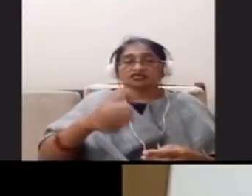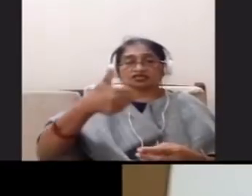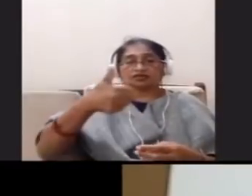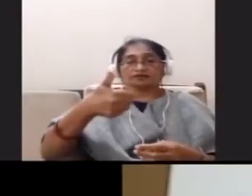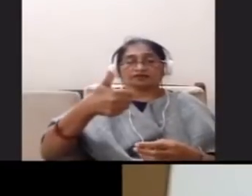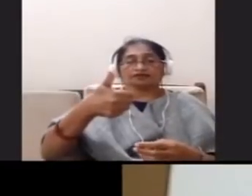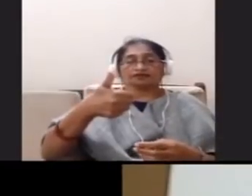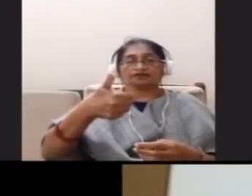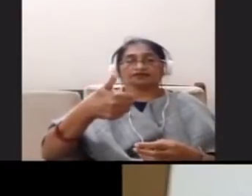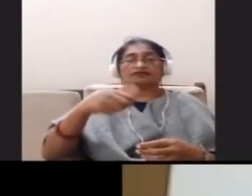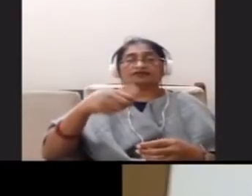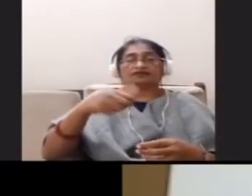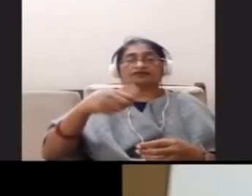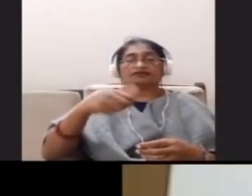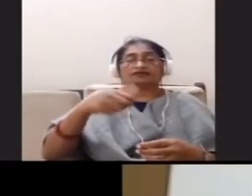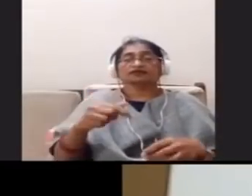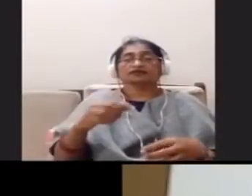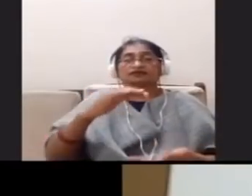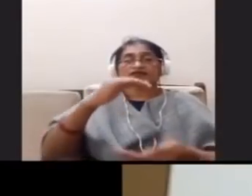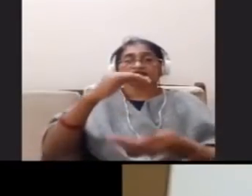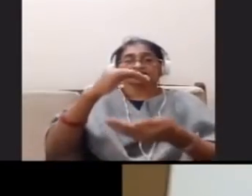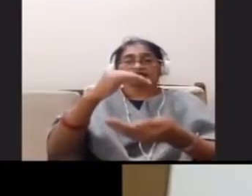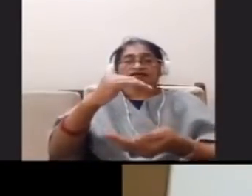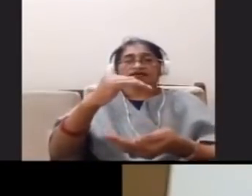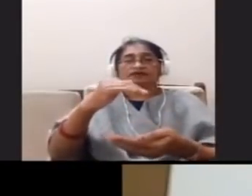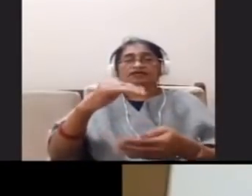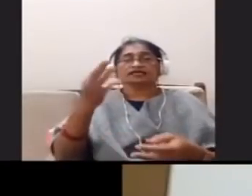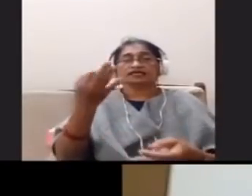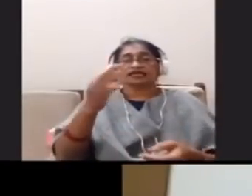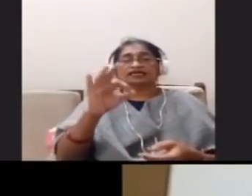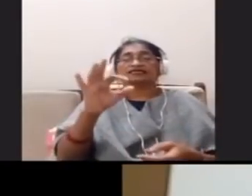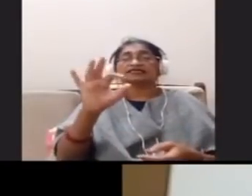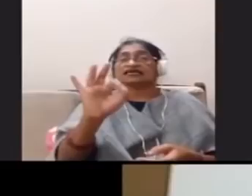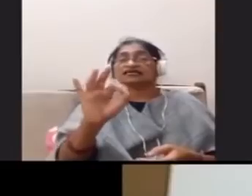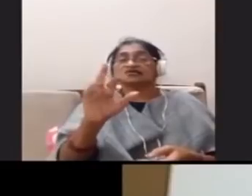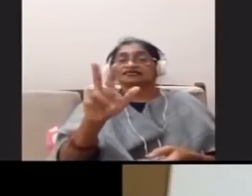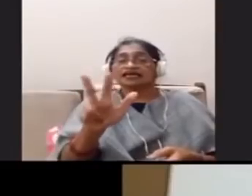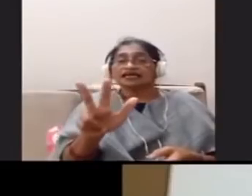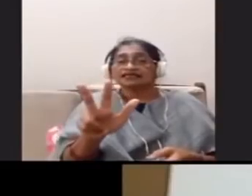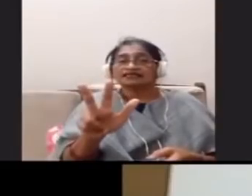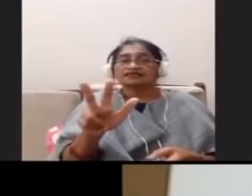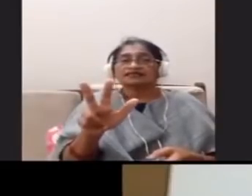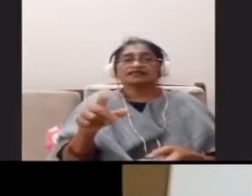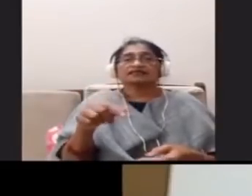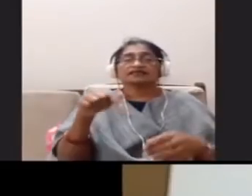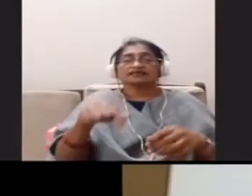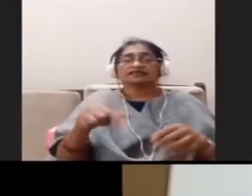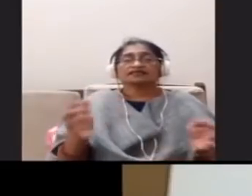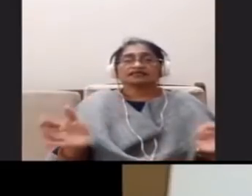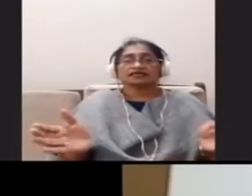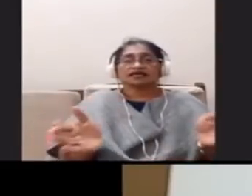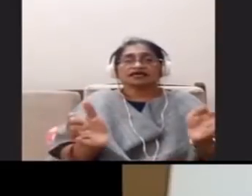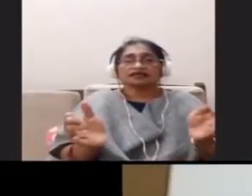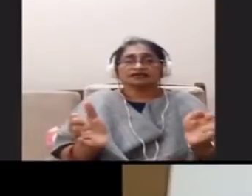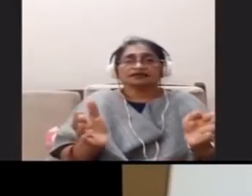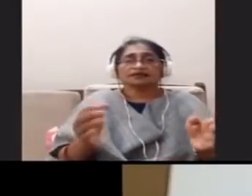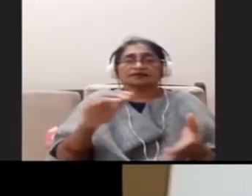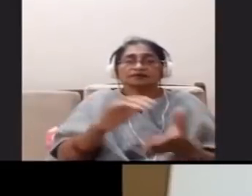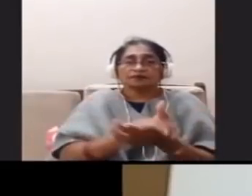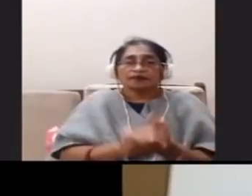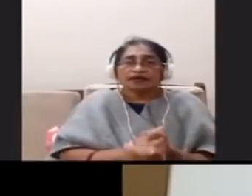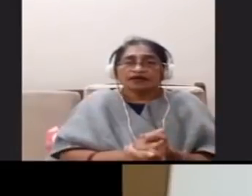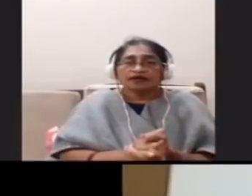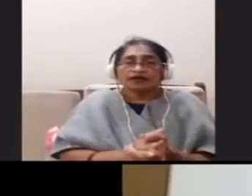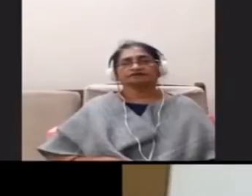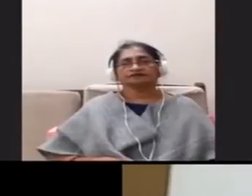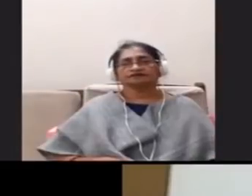World Cup for the blind in 1998 to not just encourage them to have self-belief, but to give wings to